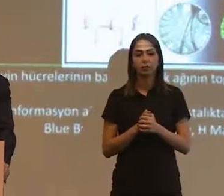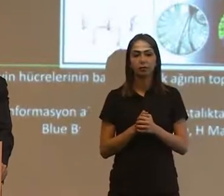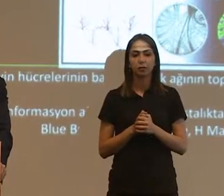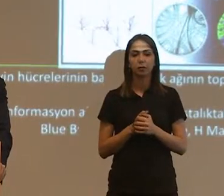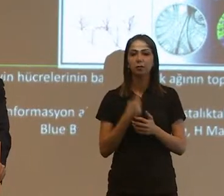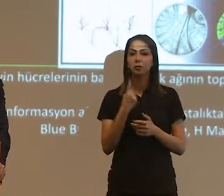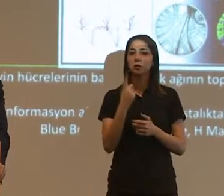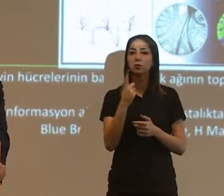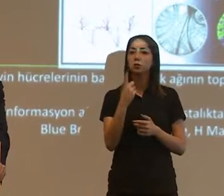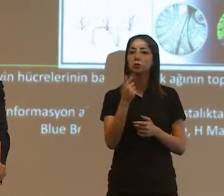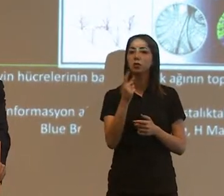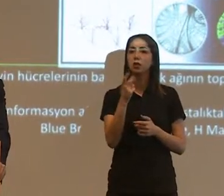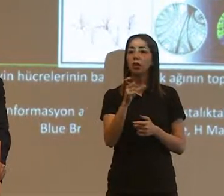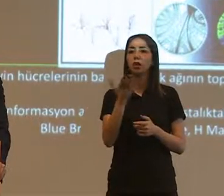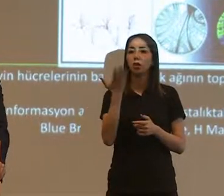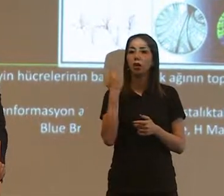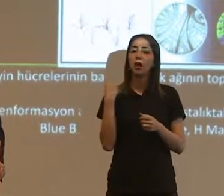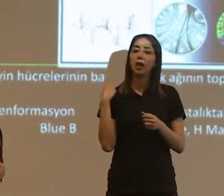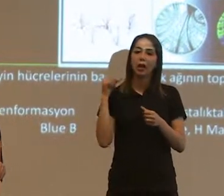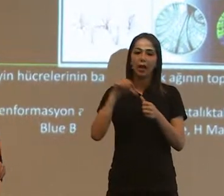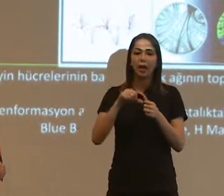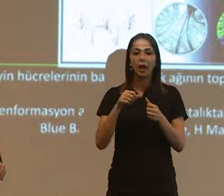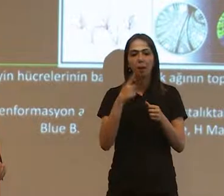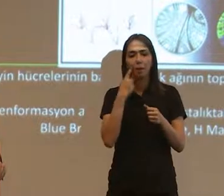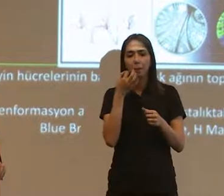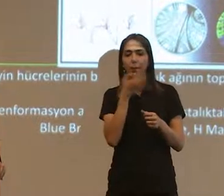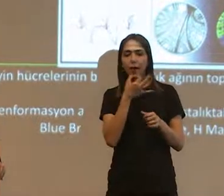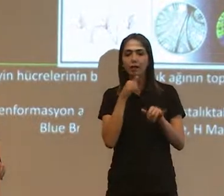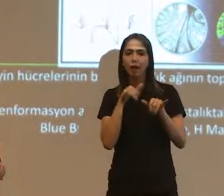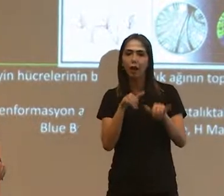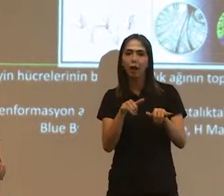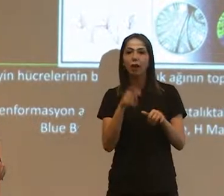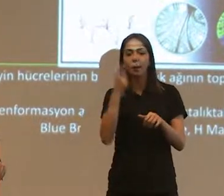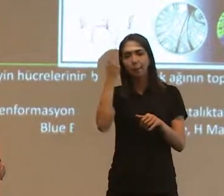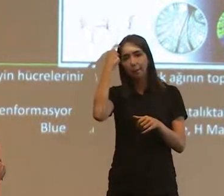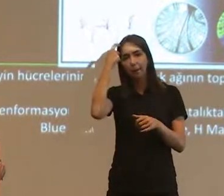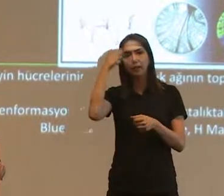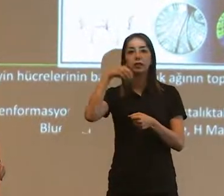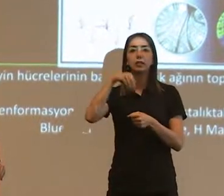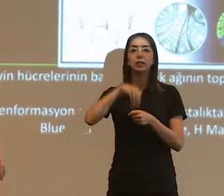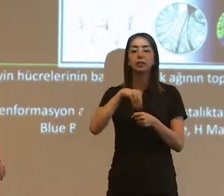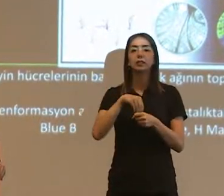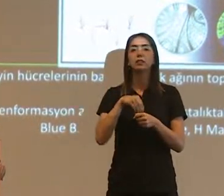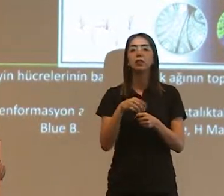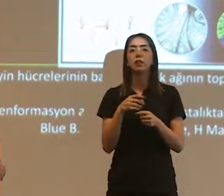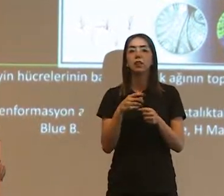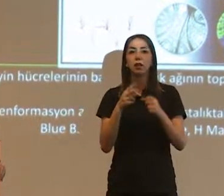mathematicians who are particularly working on this subject and sullivan